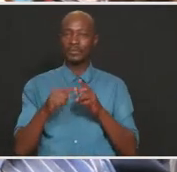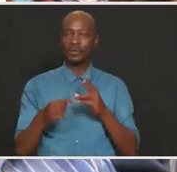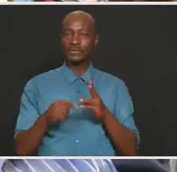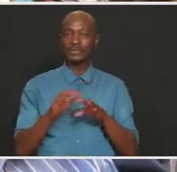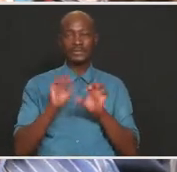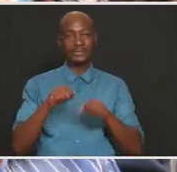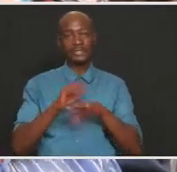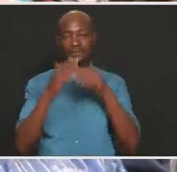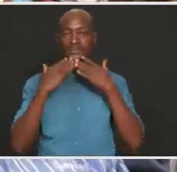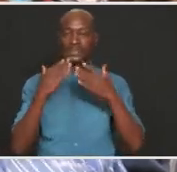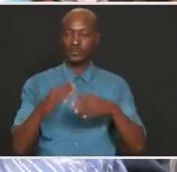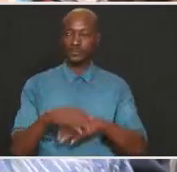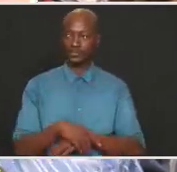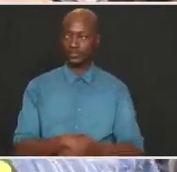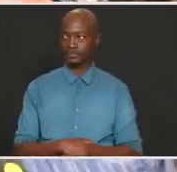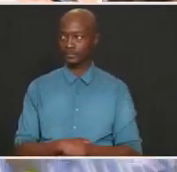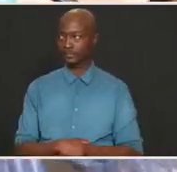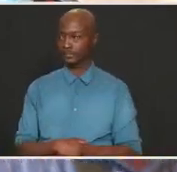yeah